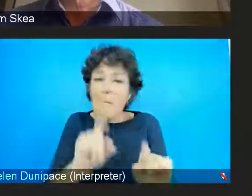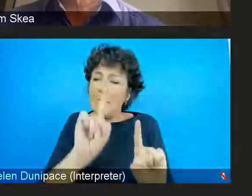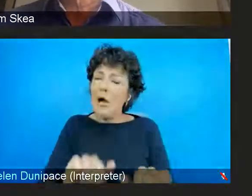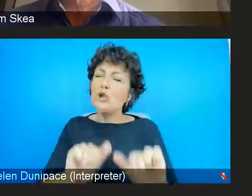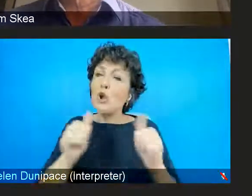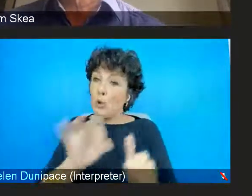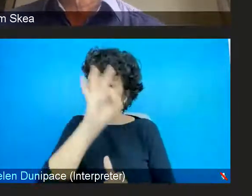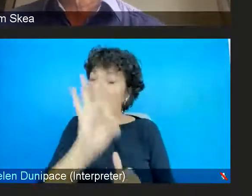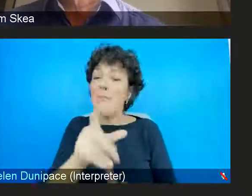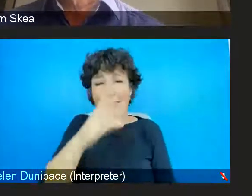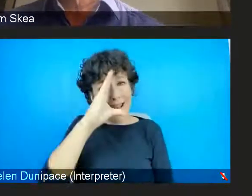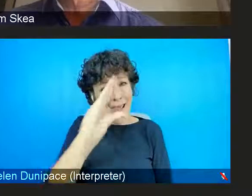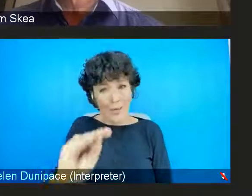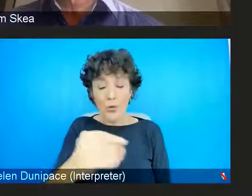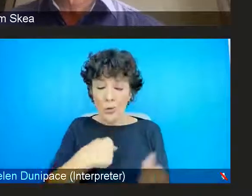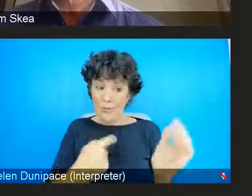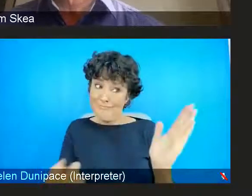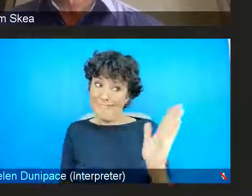the agenda